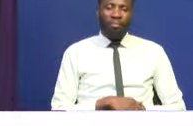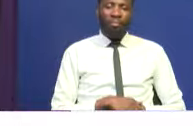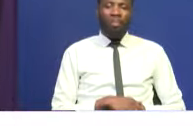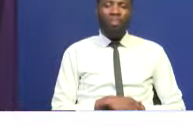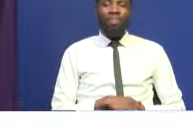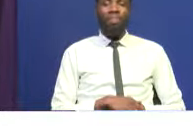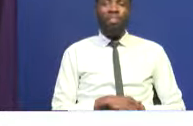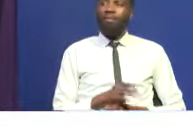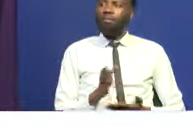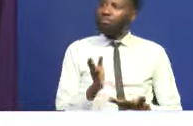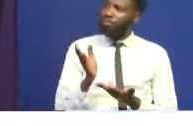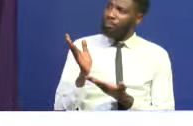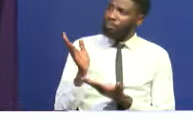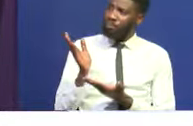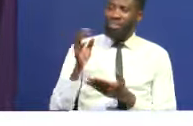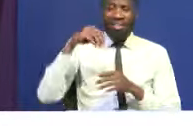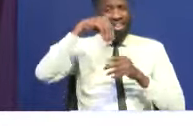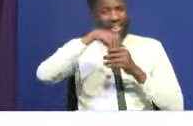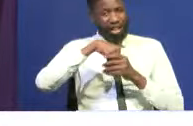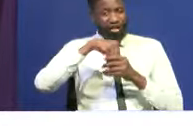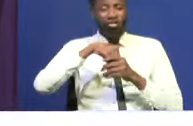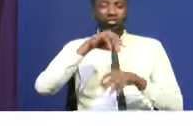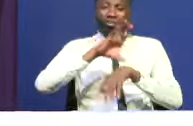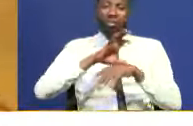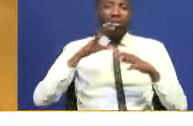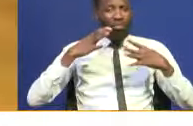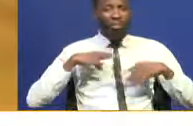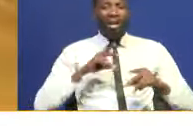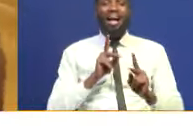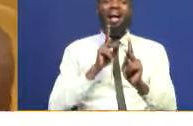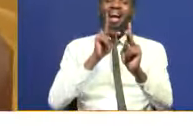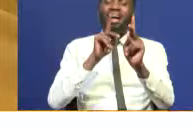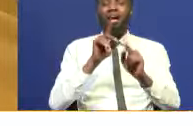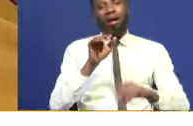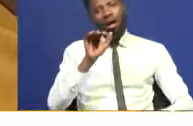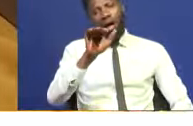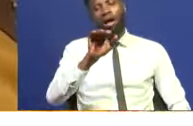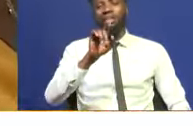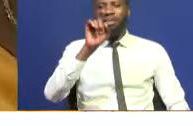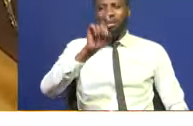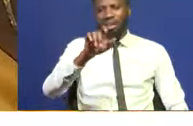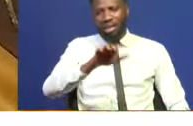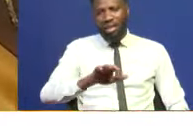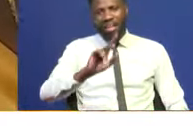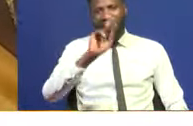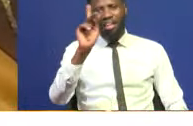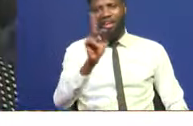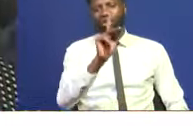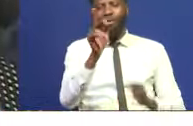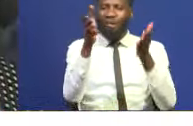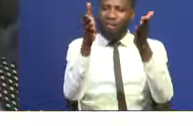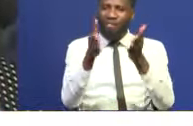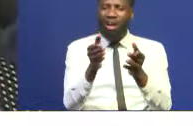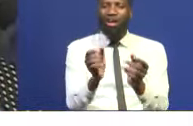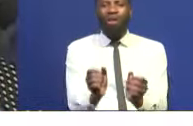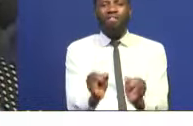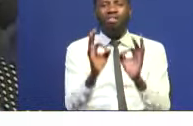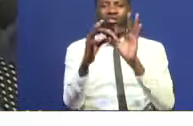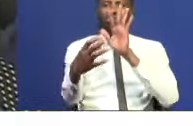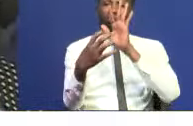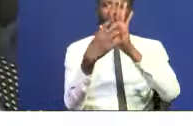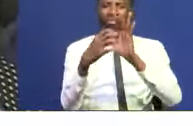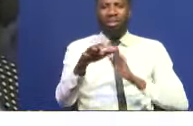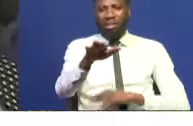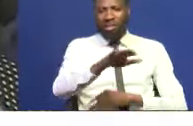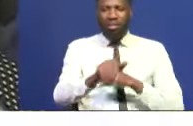Voices rose inside the cathedral calling for the Kerio Valley, long plagued by cycles of violence, to be officially declared